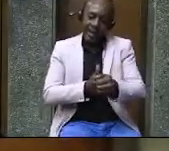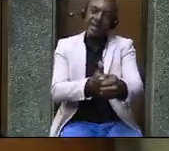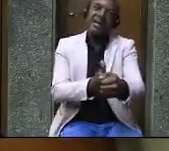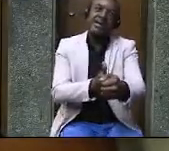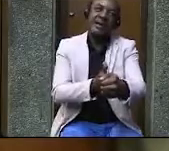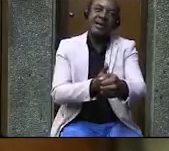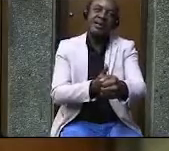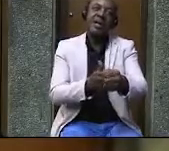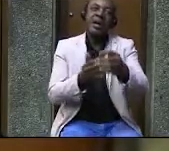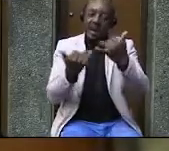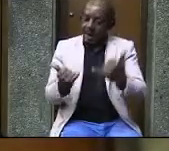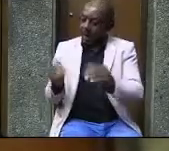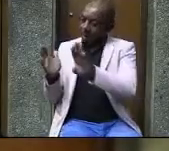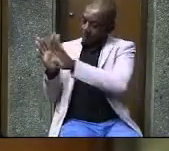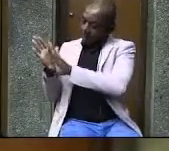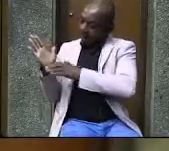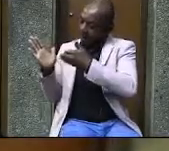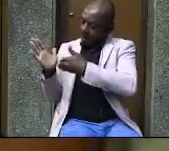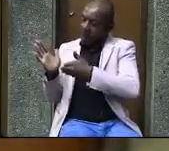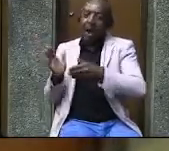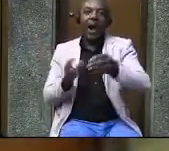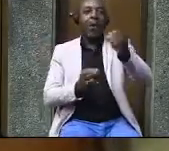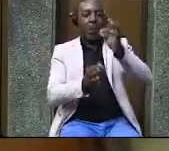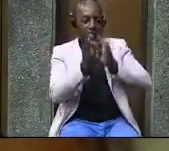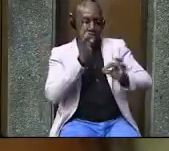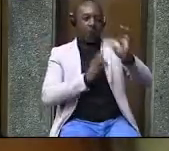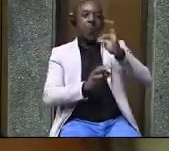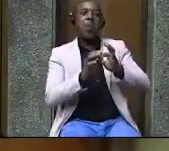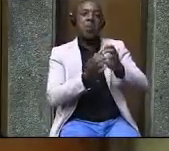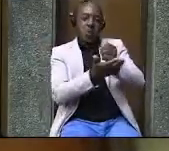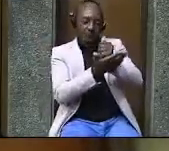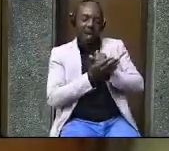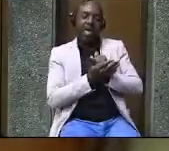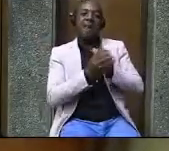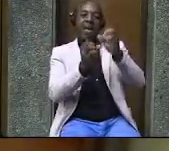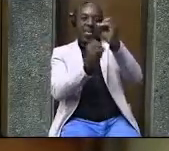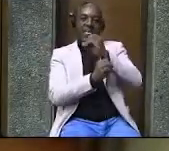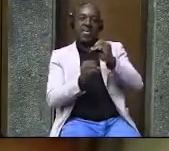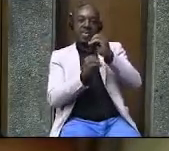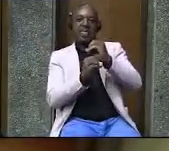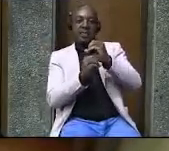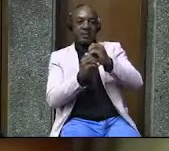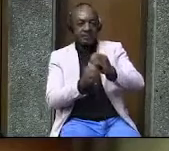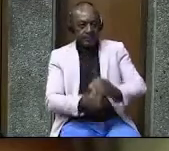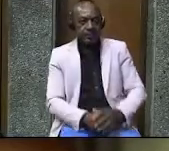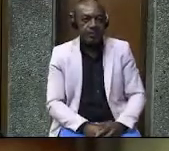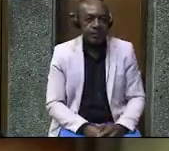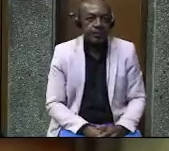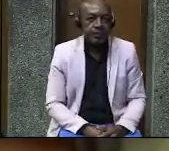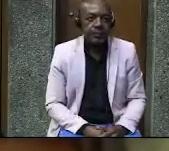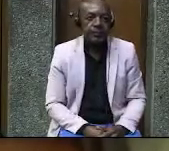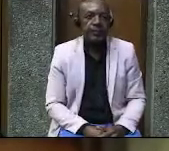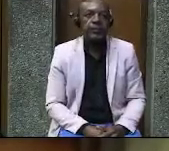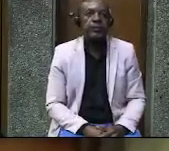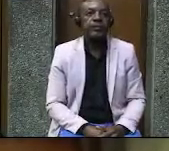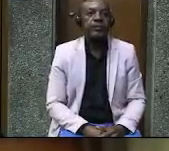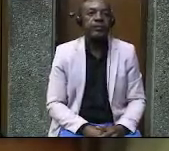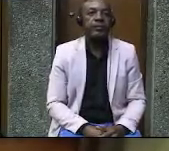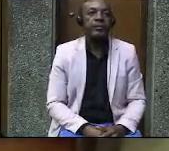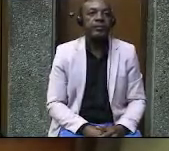this expropriation bill as far as Morelinting, as far as where we are